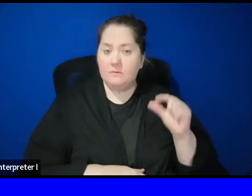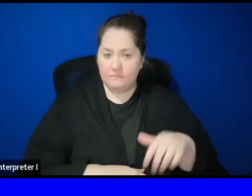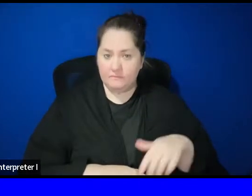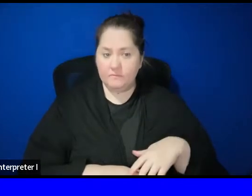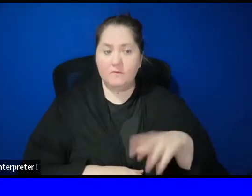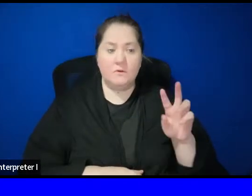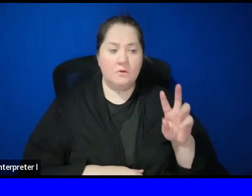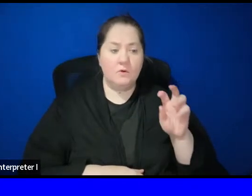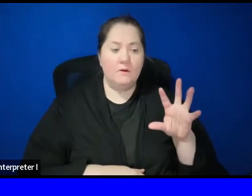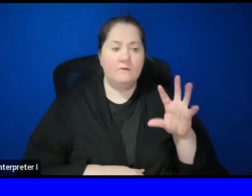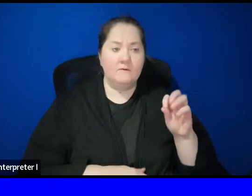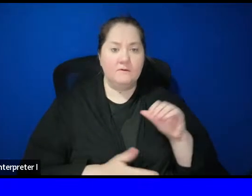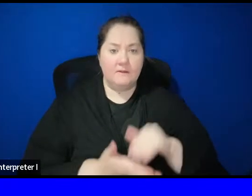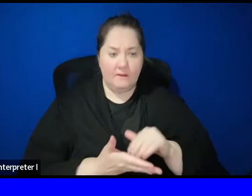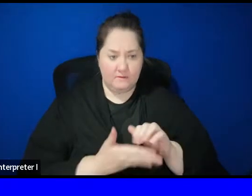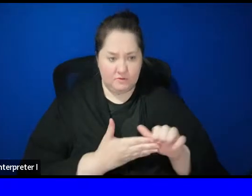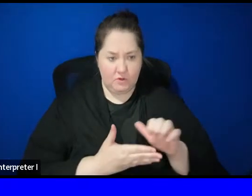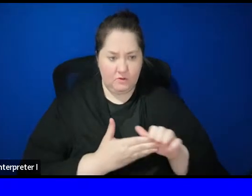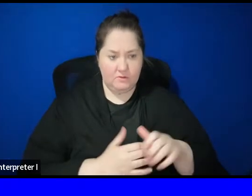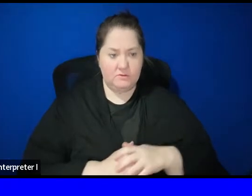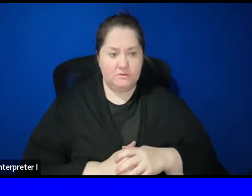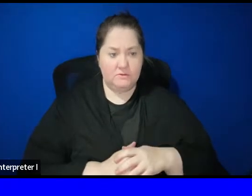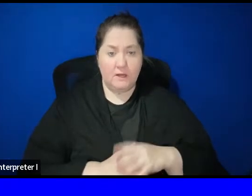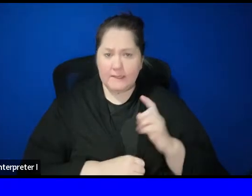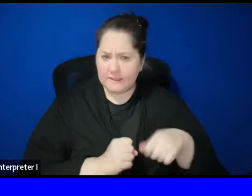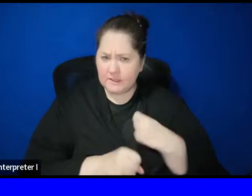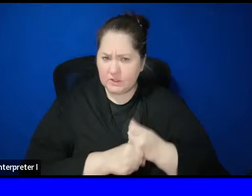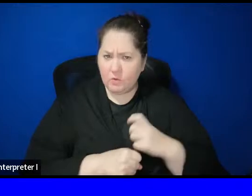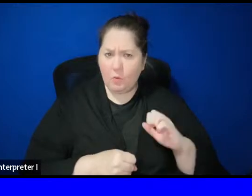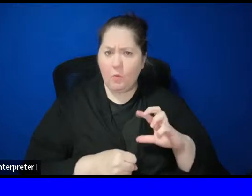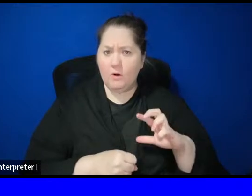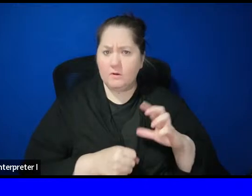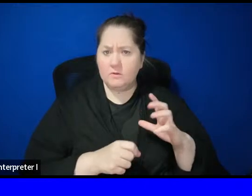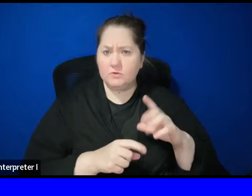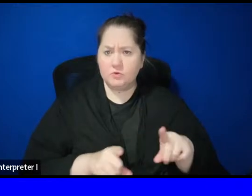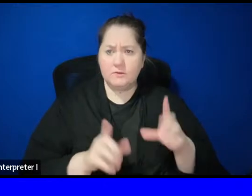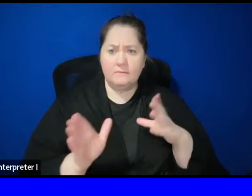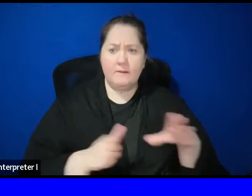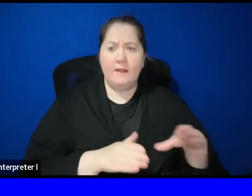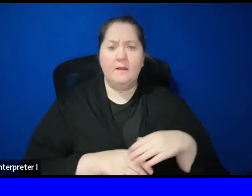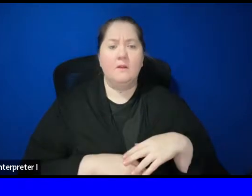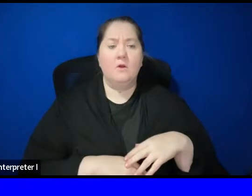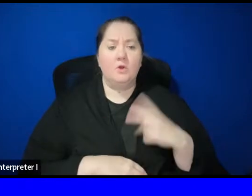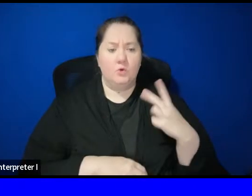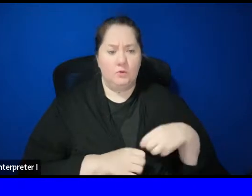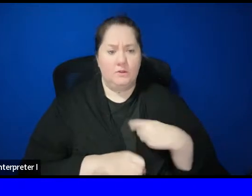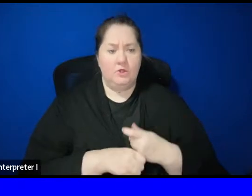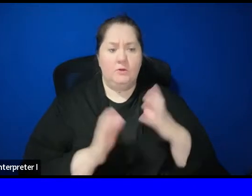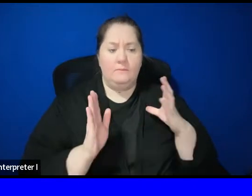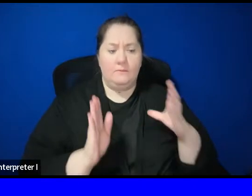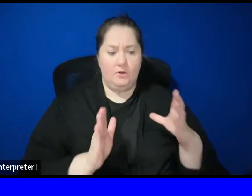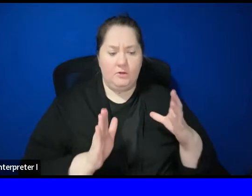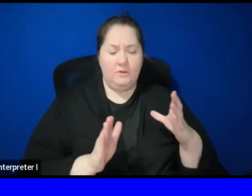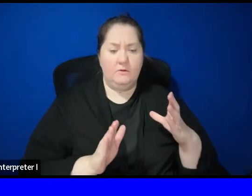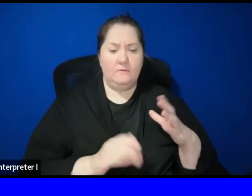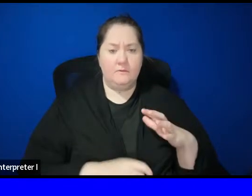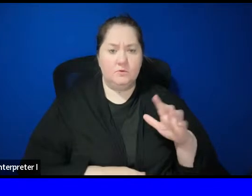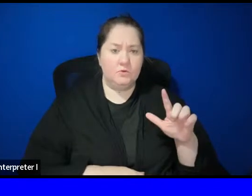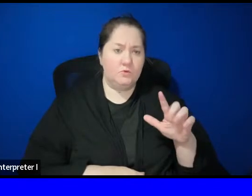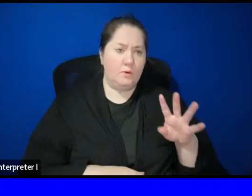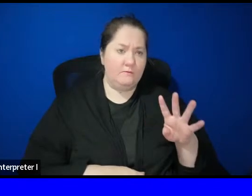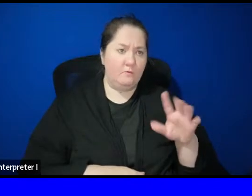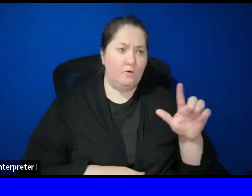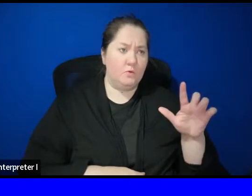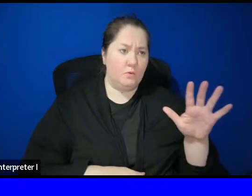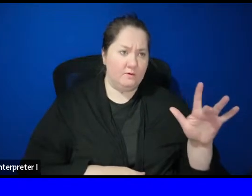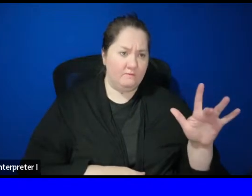of $250,000 A year or over the plan? over a 2-year period. So over 24 and 25,